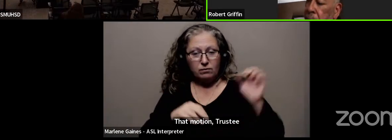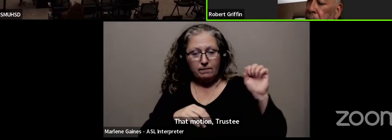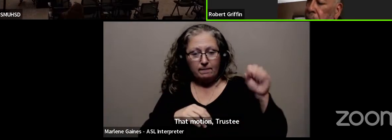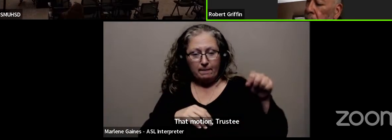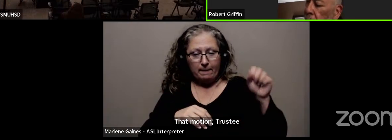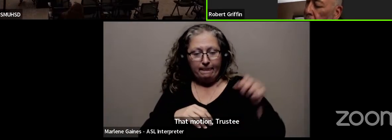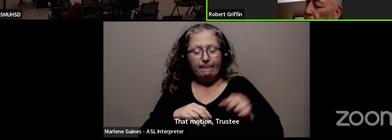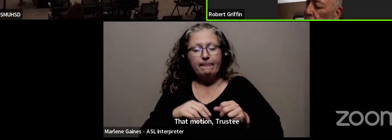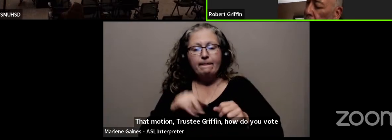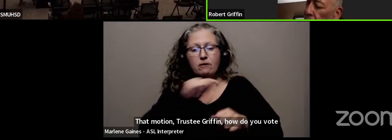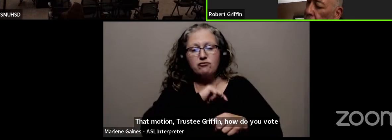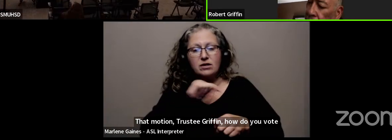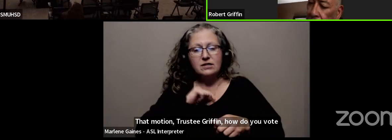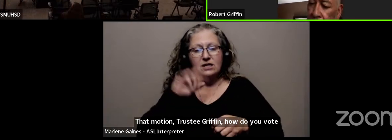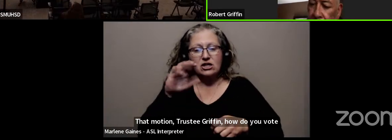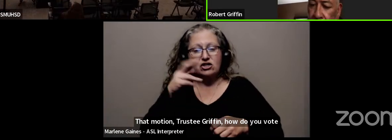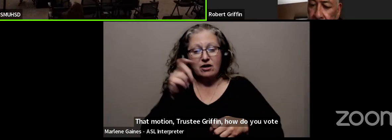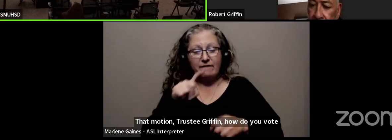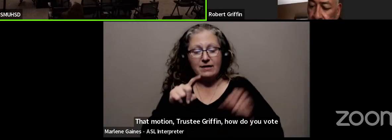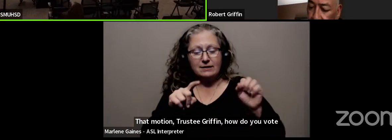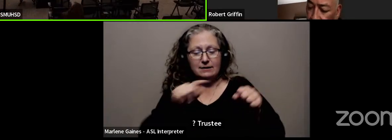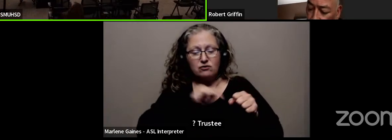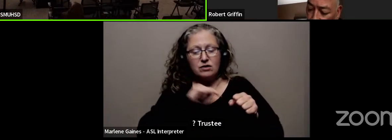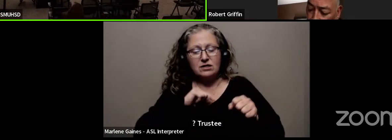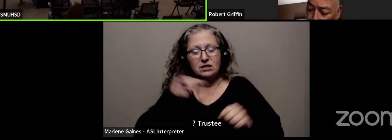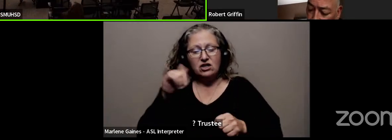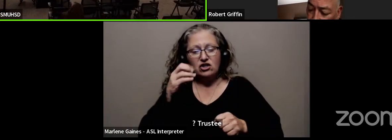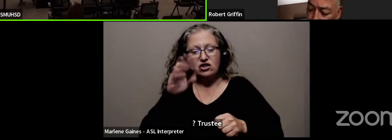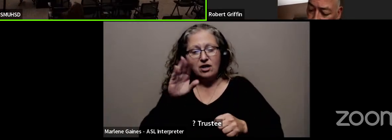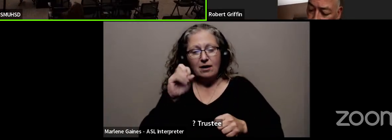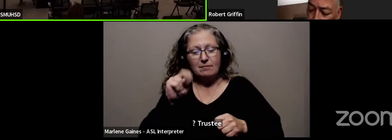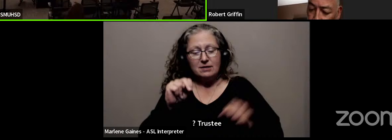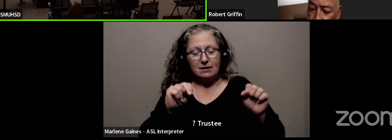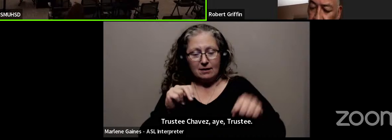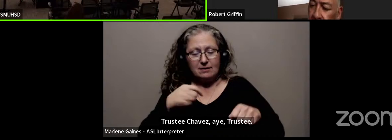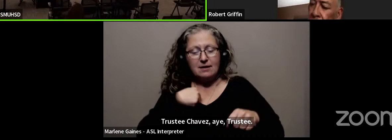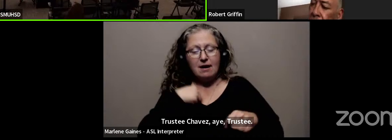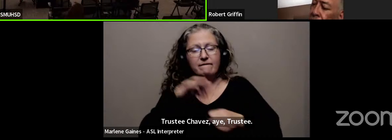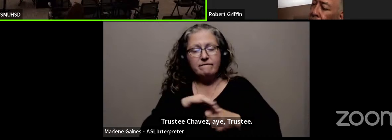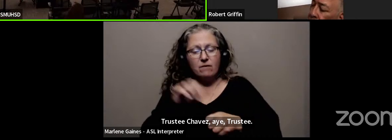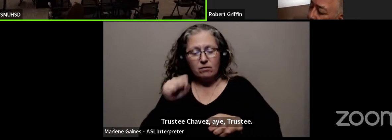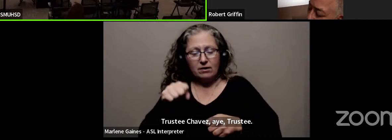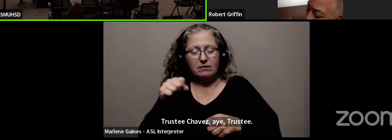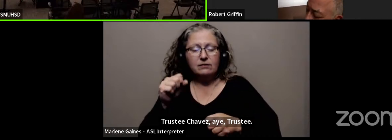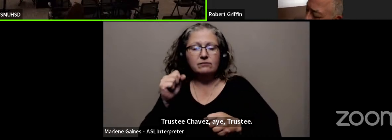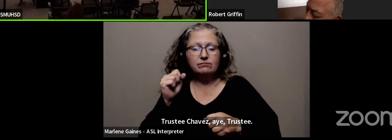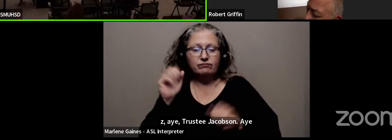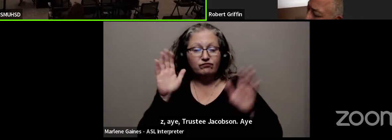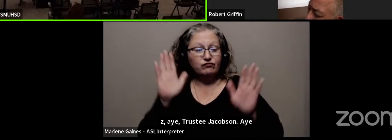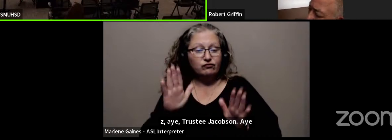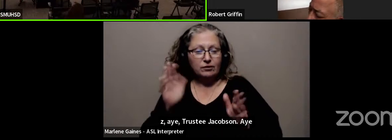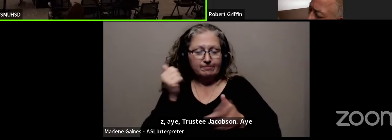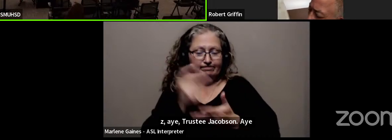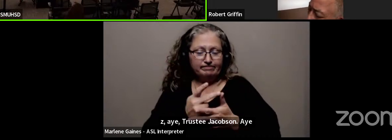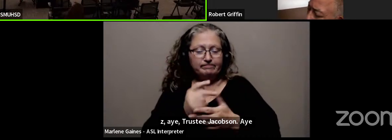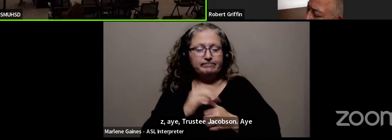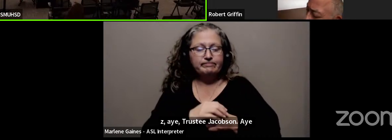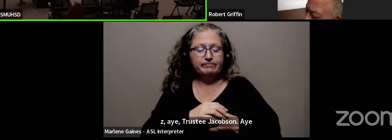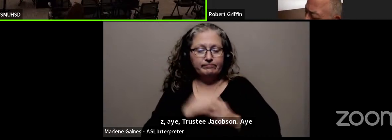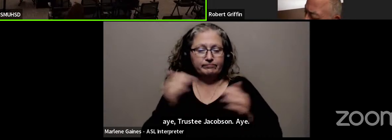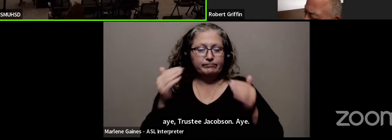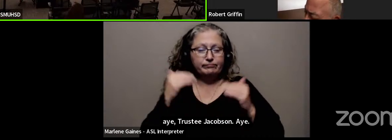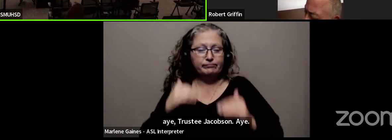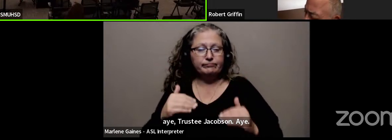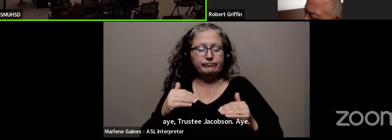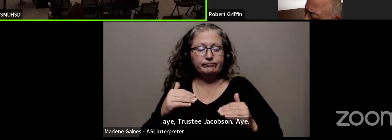Aye. Trustee Chavez? Aye. Trustee Jacobson? Aye. And I vote aye. Great, motion carries. And